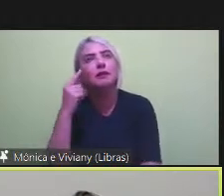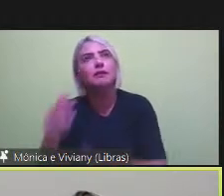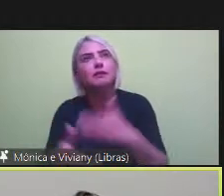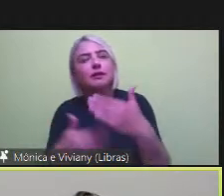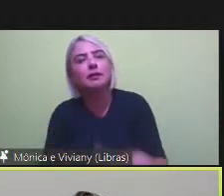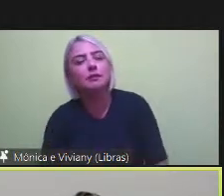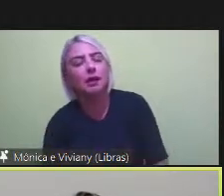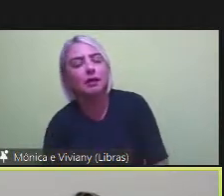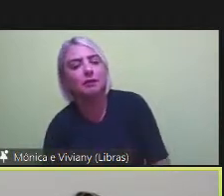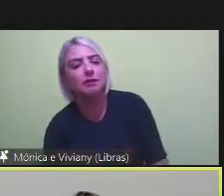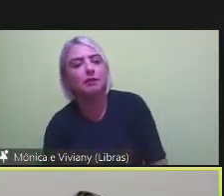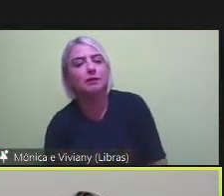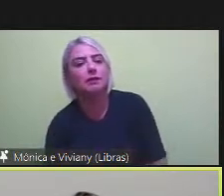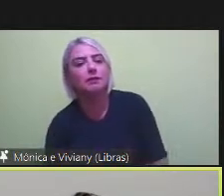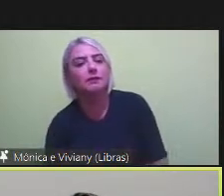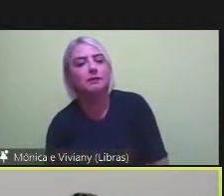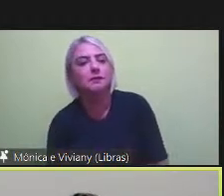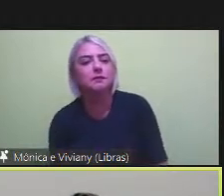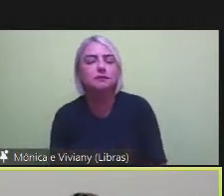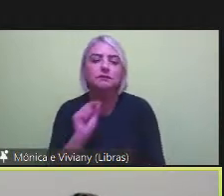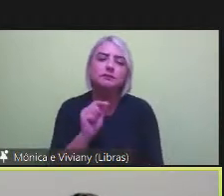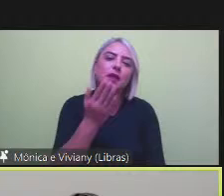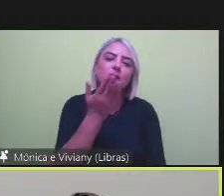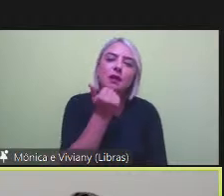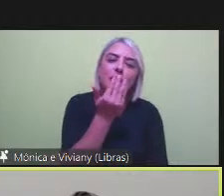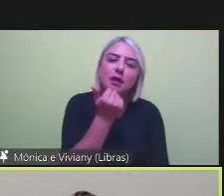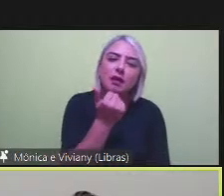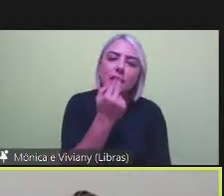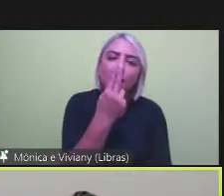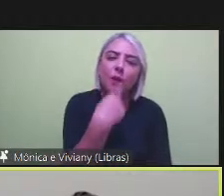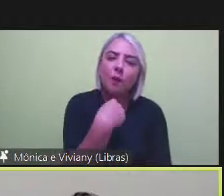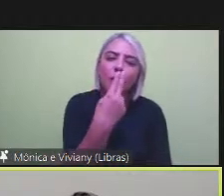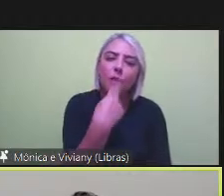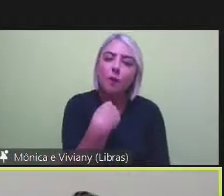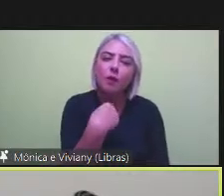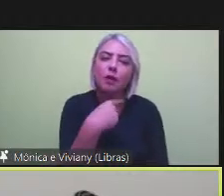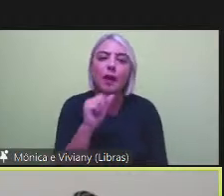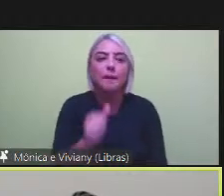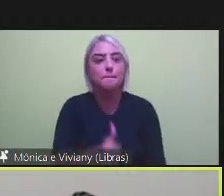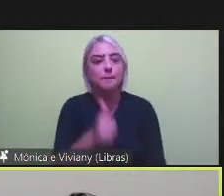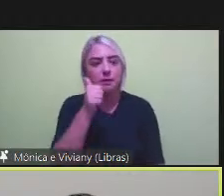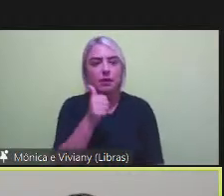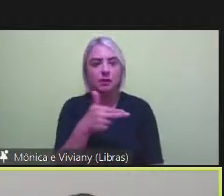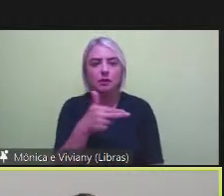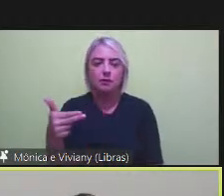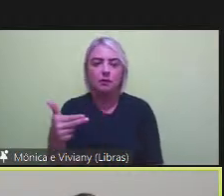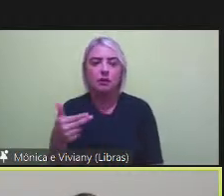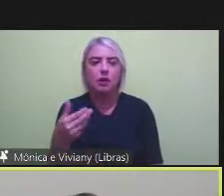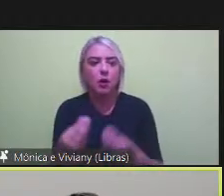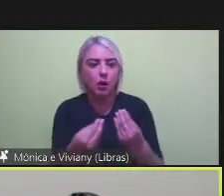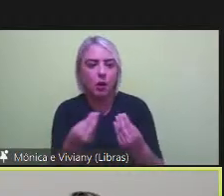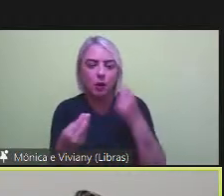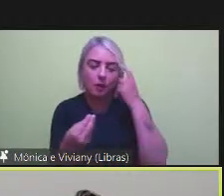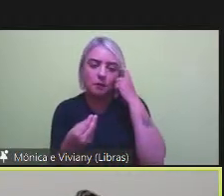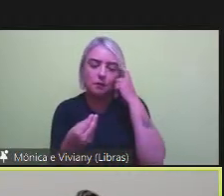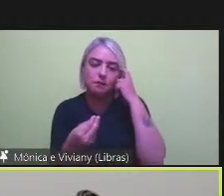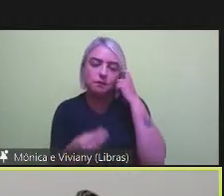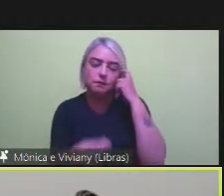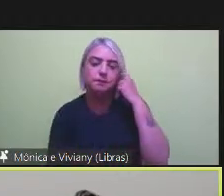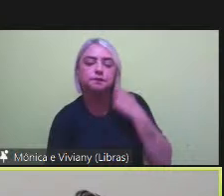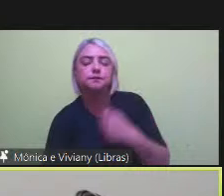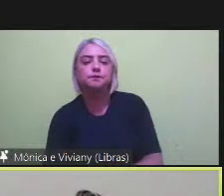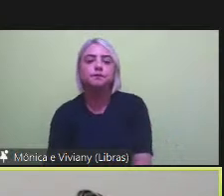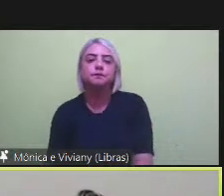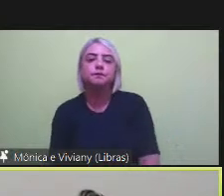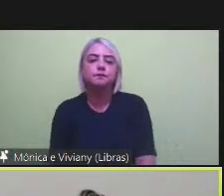Since we think about, how do we think about working this issue of food and nutrition? First of all, like in the